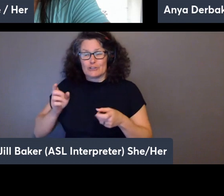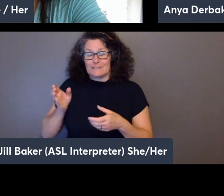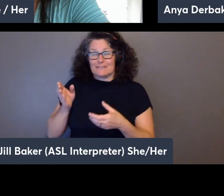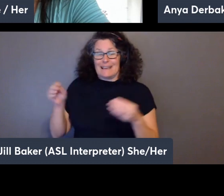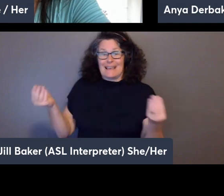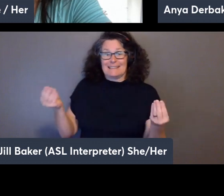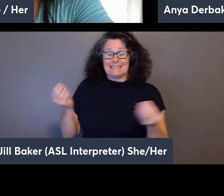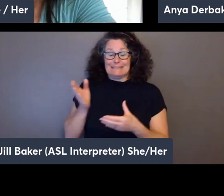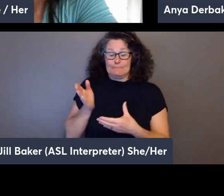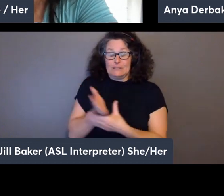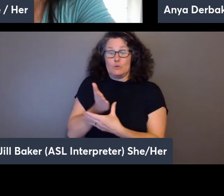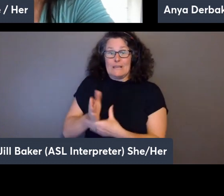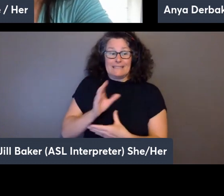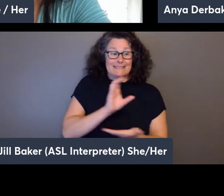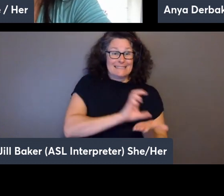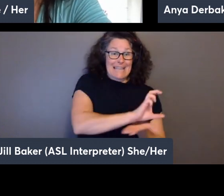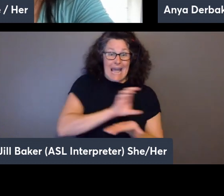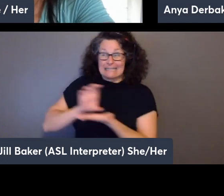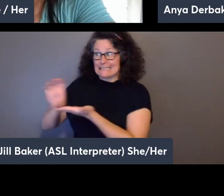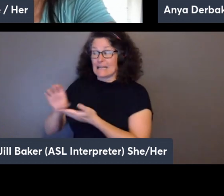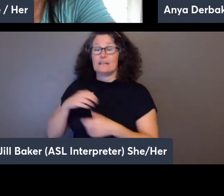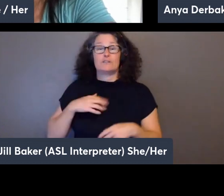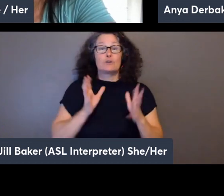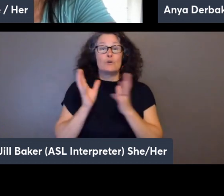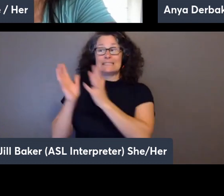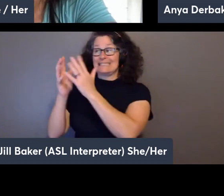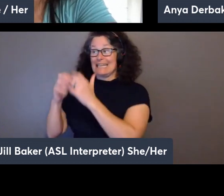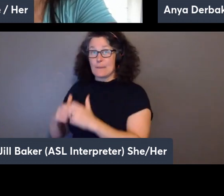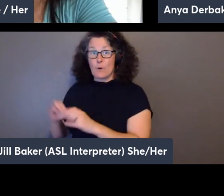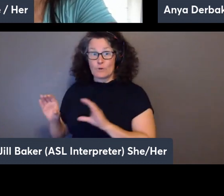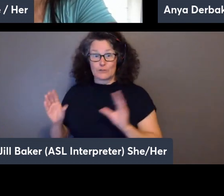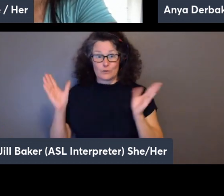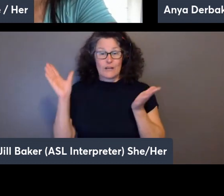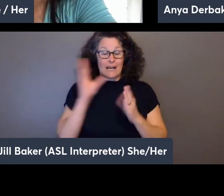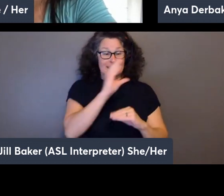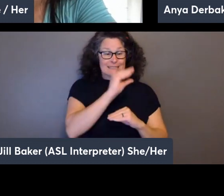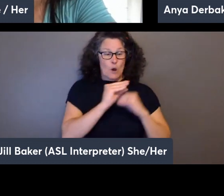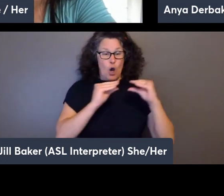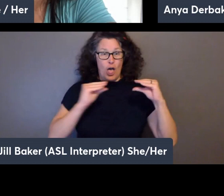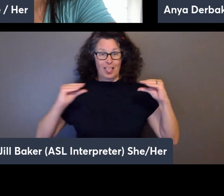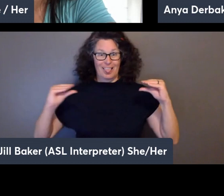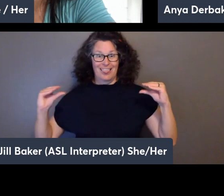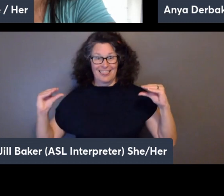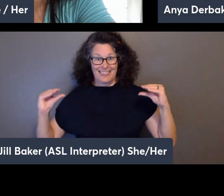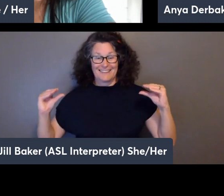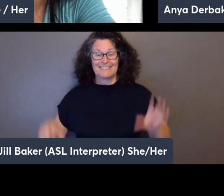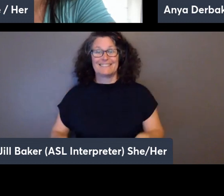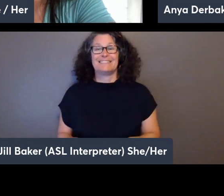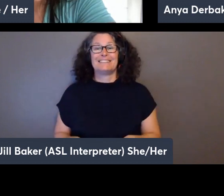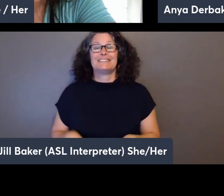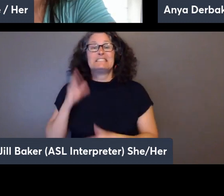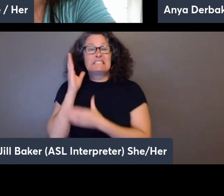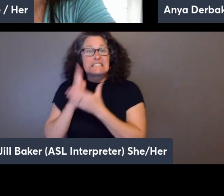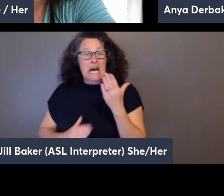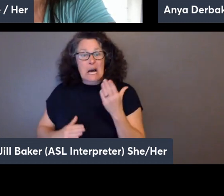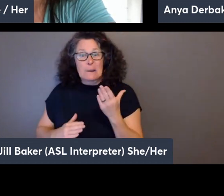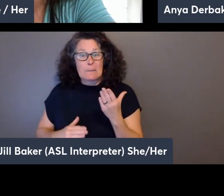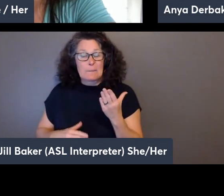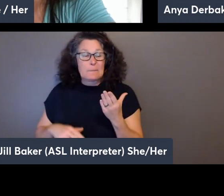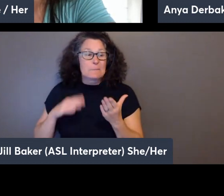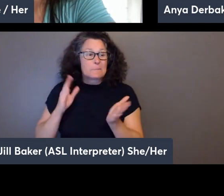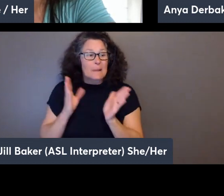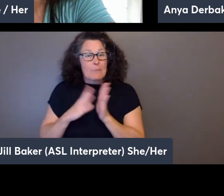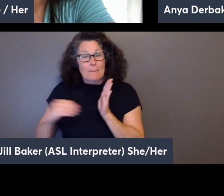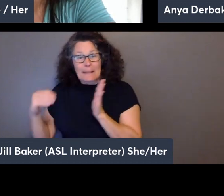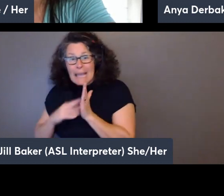So applications can be decomposed into smaller stacks, and some of the exciting roadmap that we have is